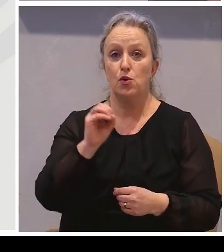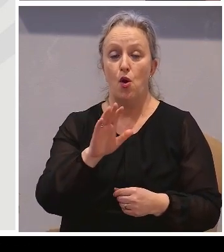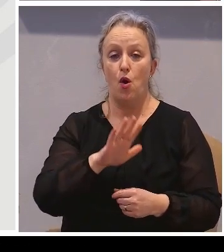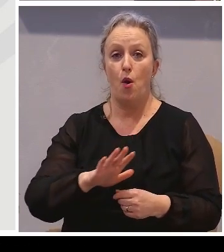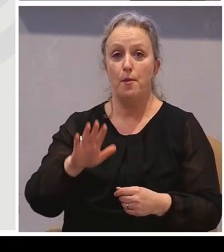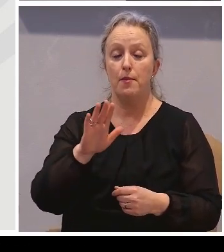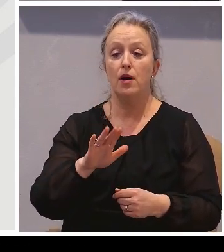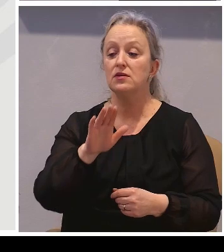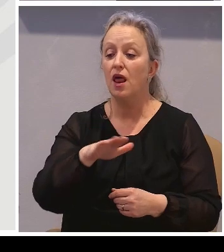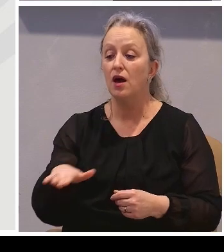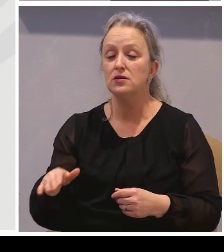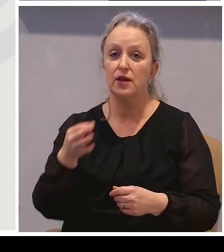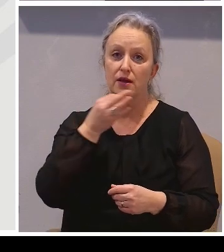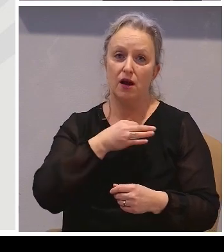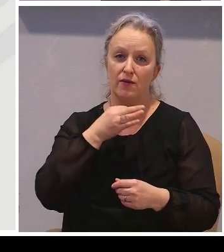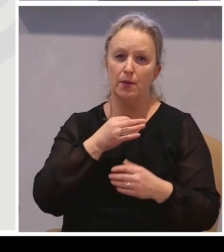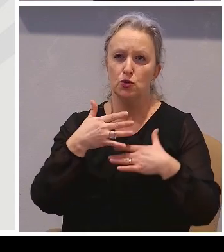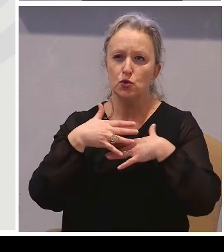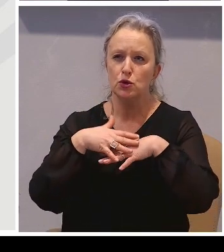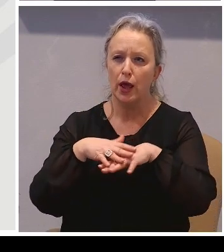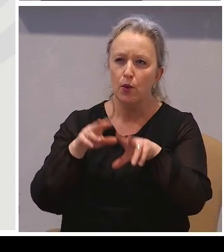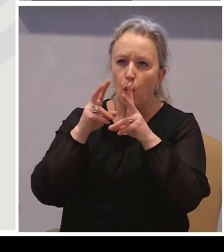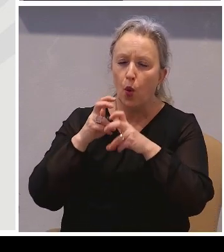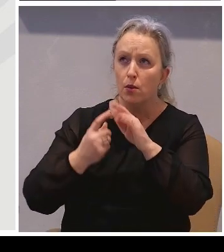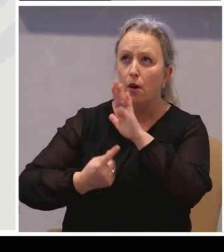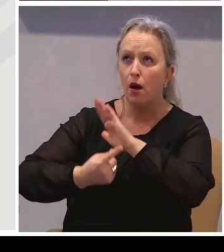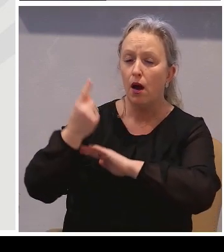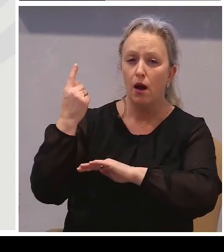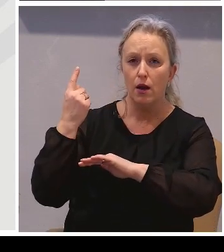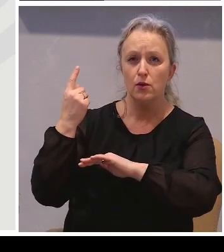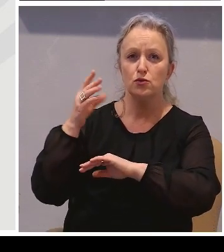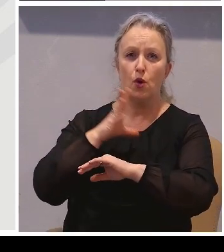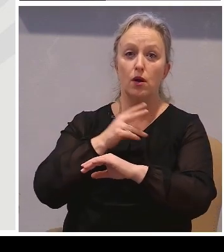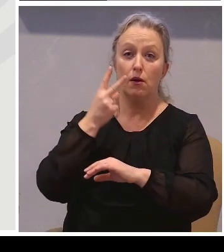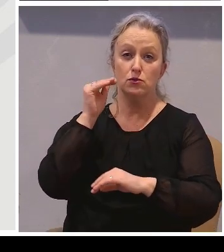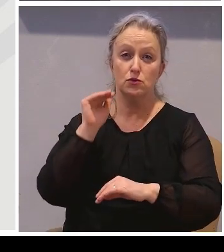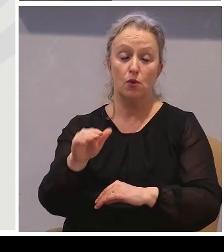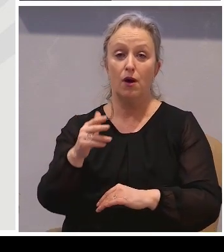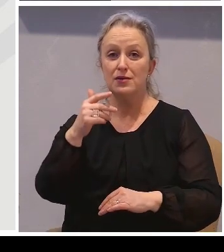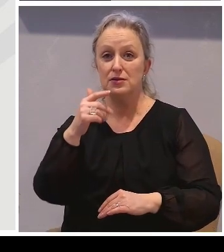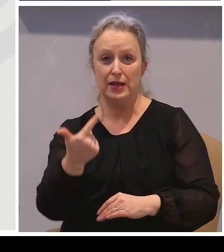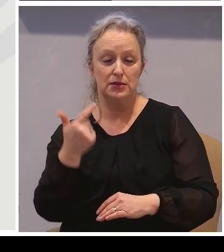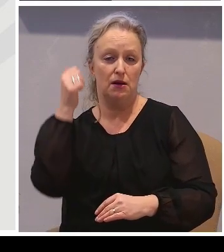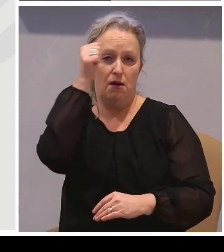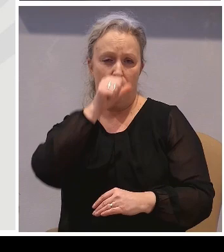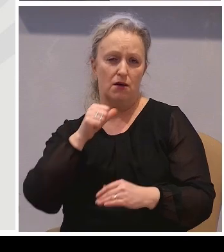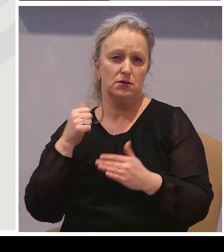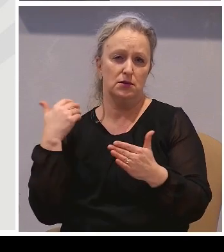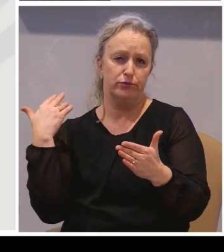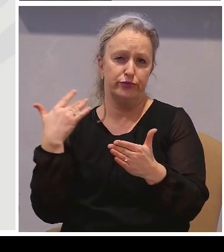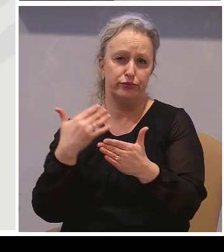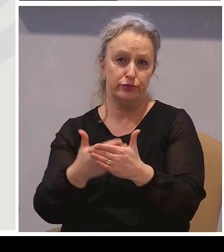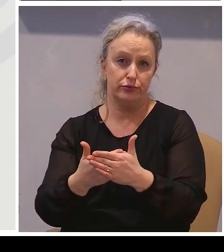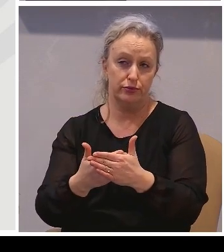on laste ravimeid selliselt süsteemselt uurima hakatud alles 2007 aastal. It was only in 2007 that we started